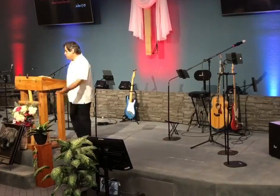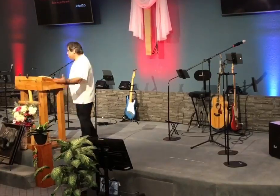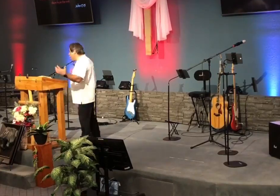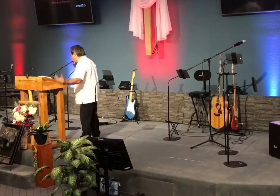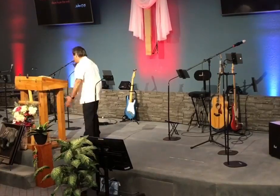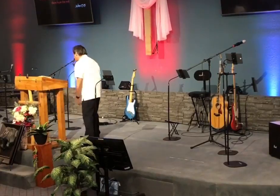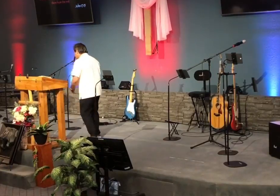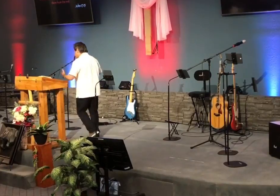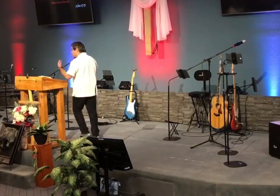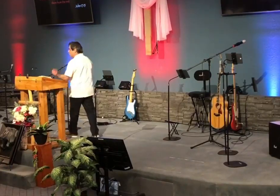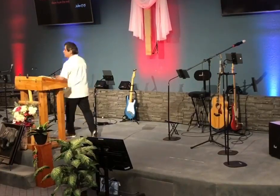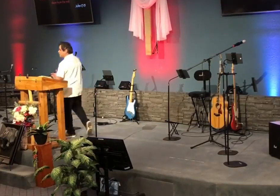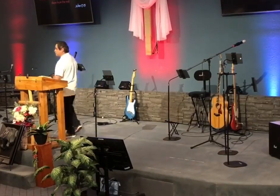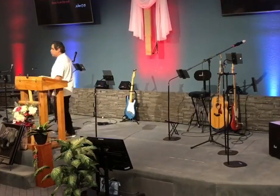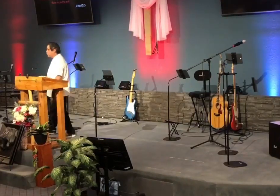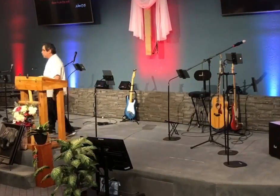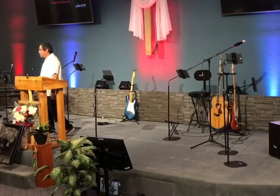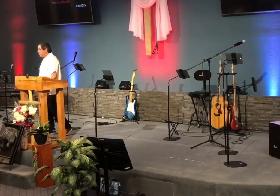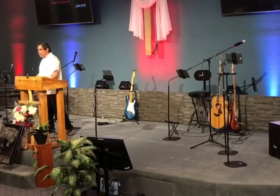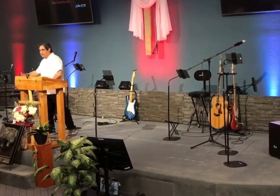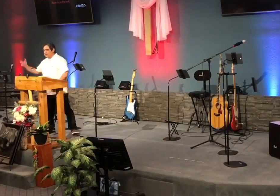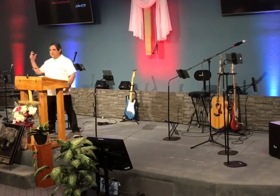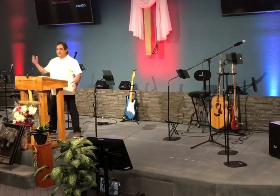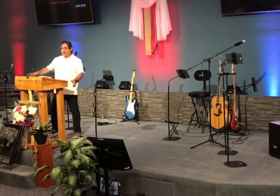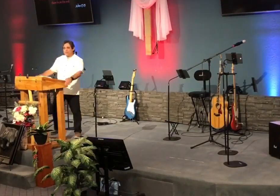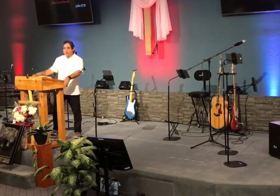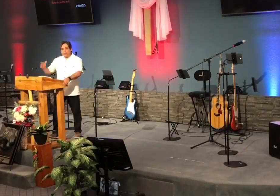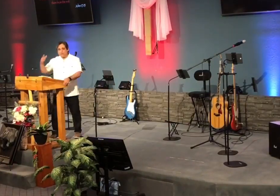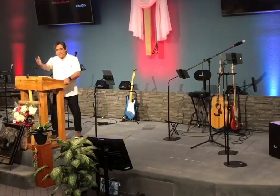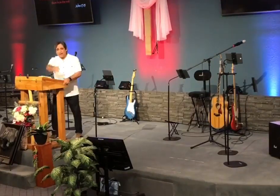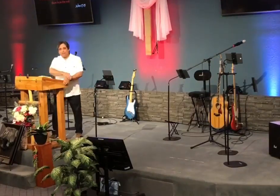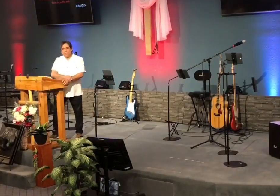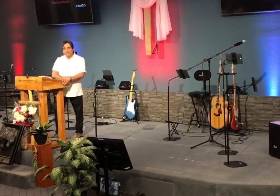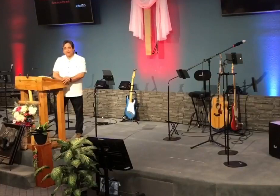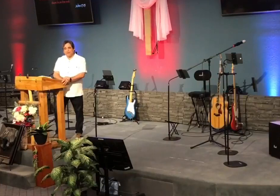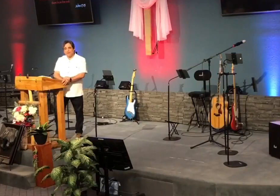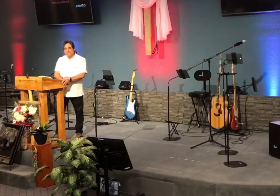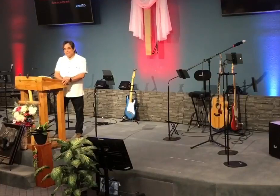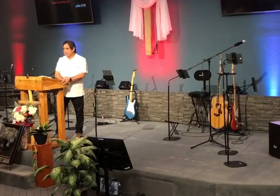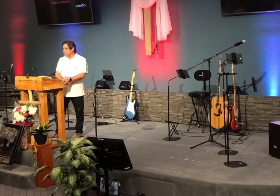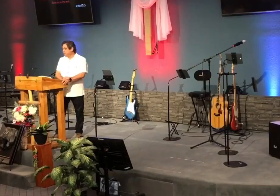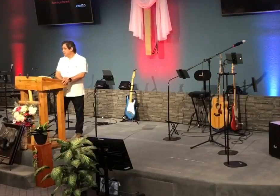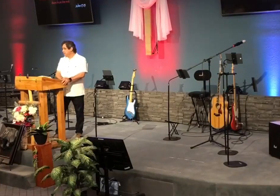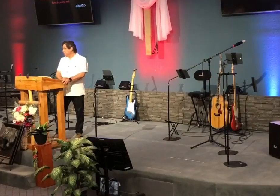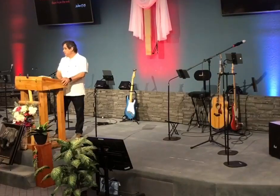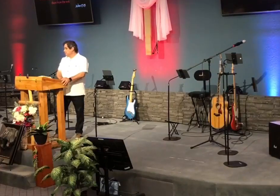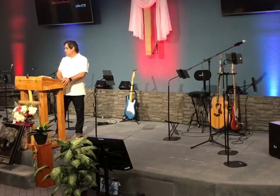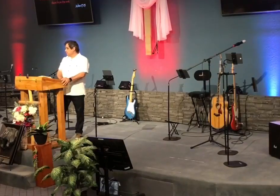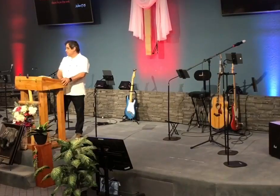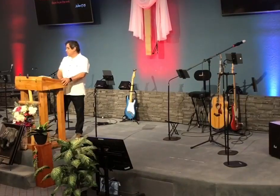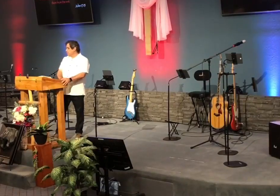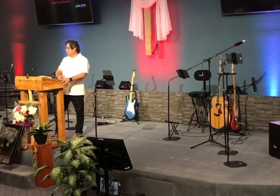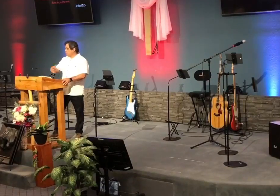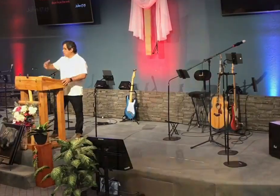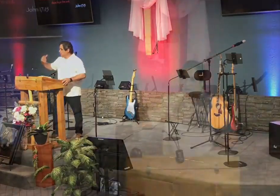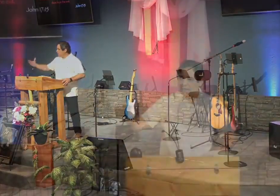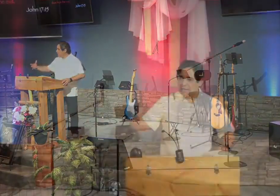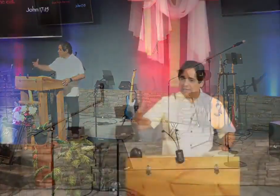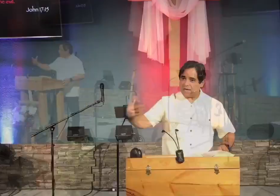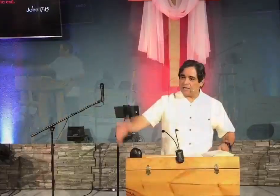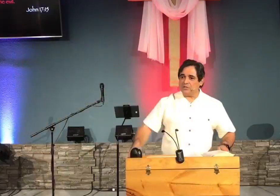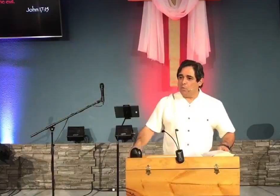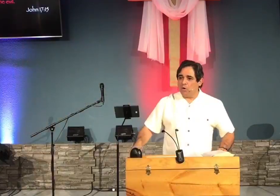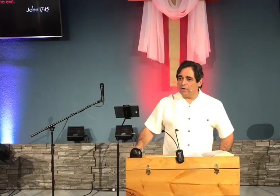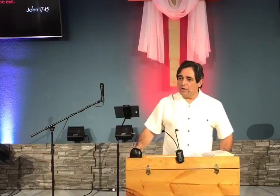Aren't you just tired of serving this world, this Pharaoh who is a type of Antichrist, who does